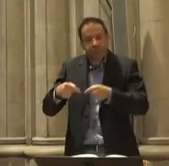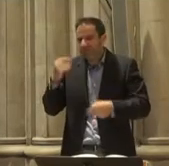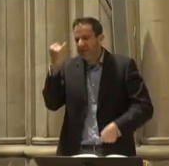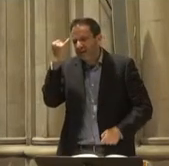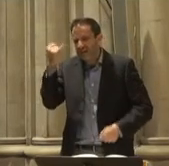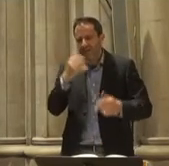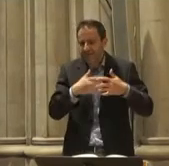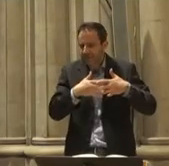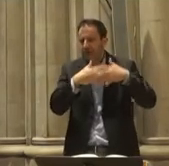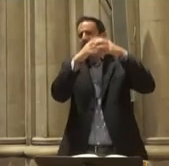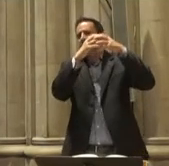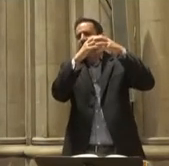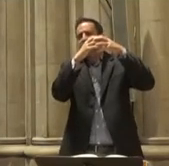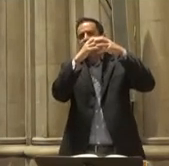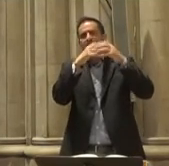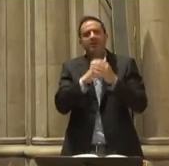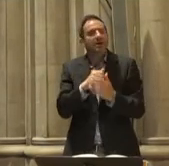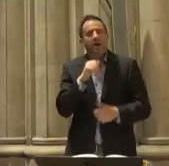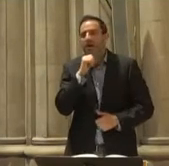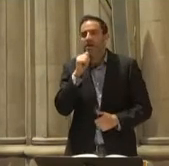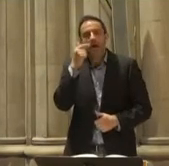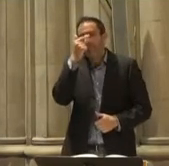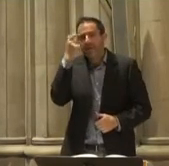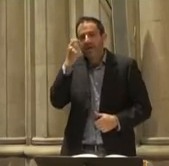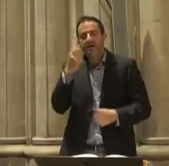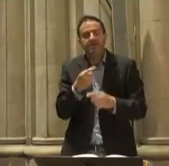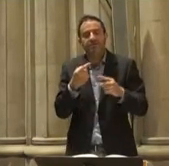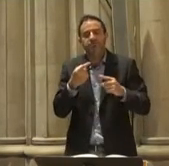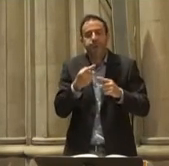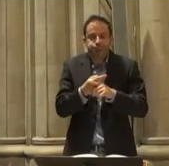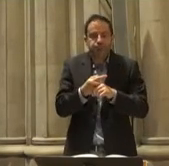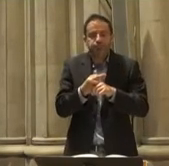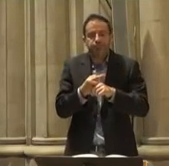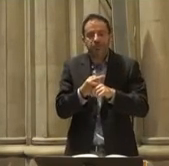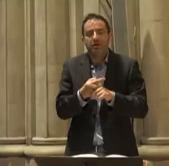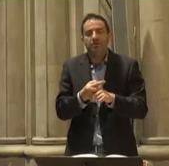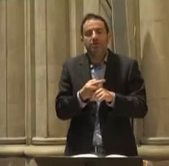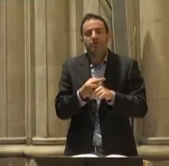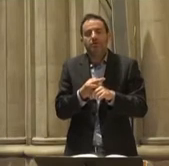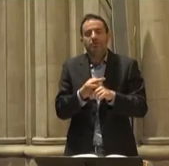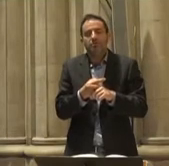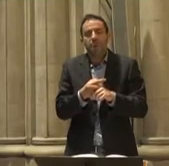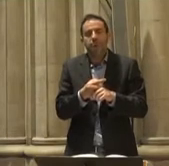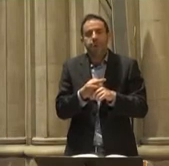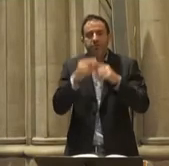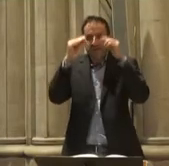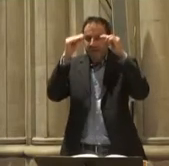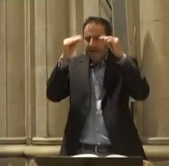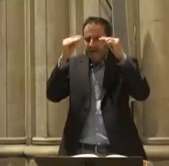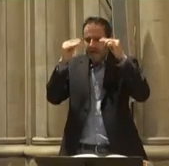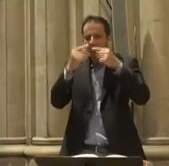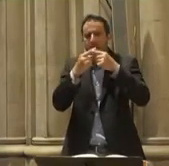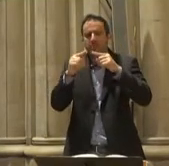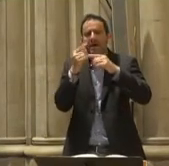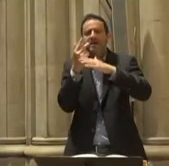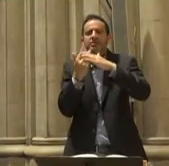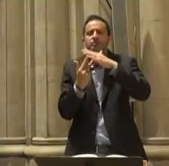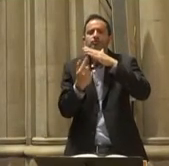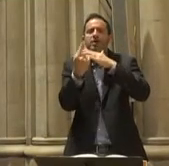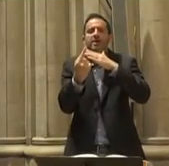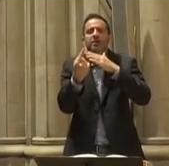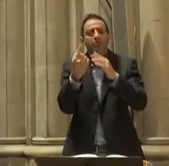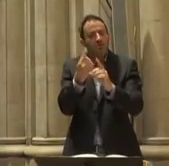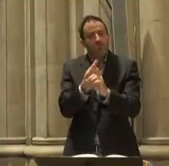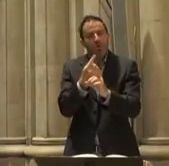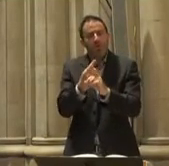it. Not because of any opposition to the doctrine, but instead because it was thought that the Trinity was properly